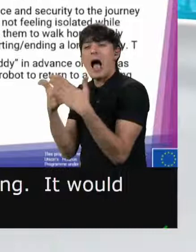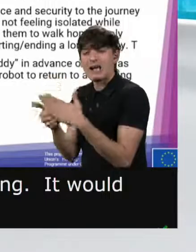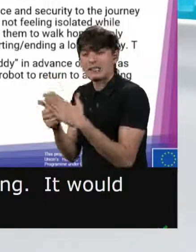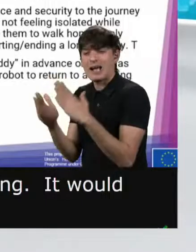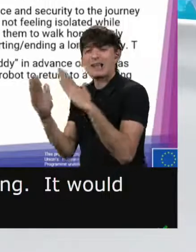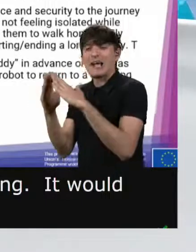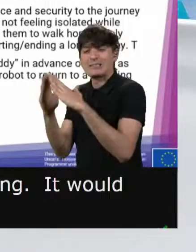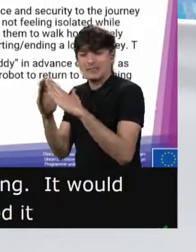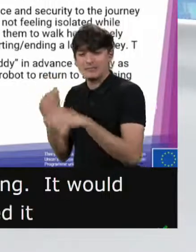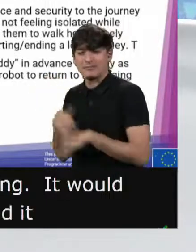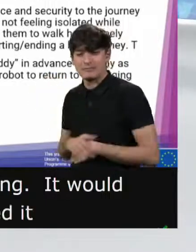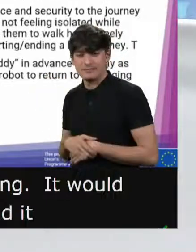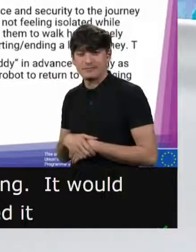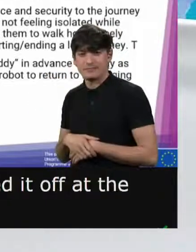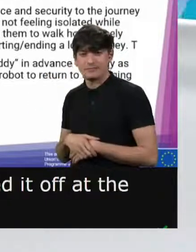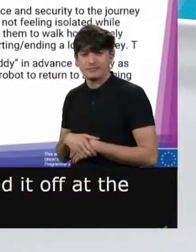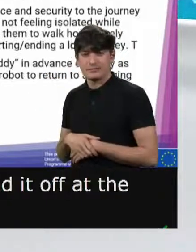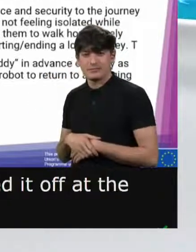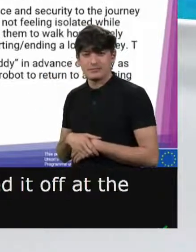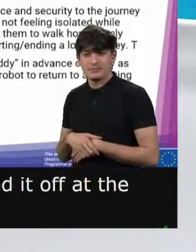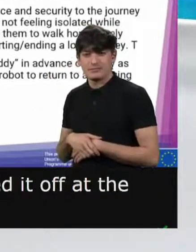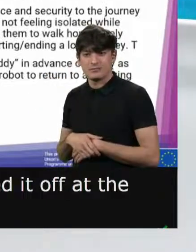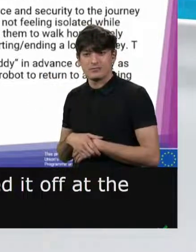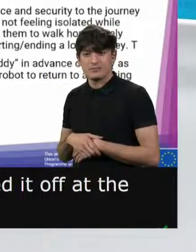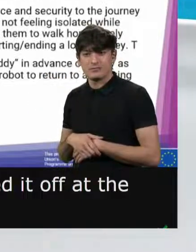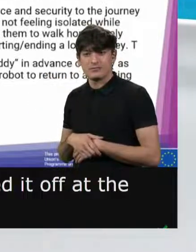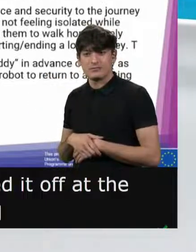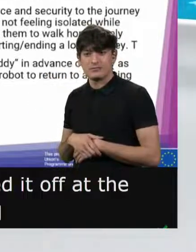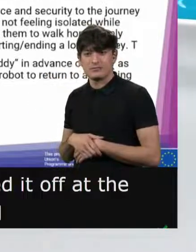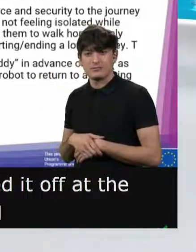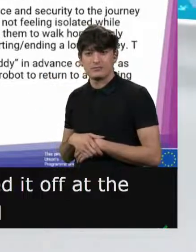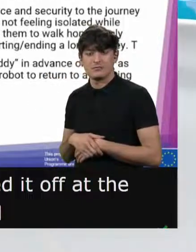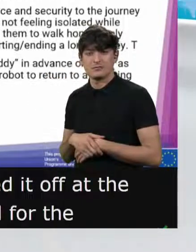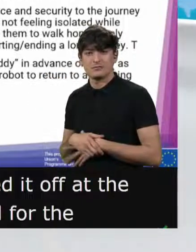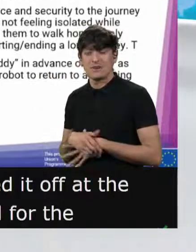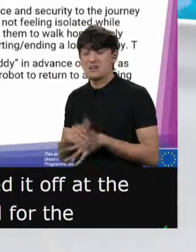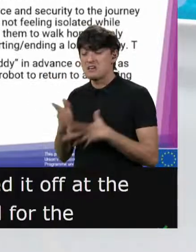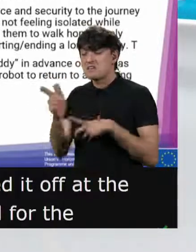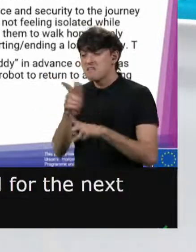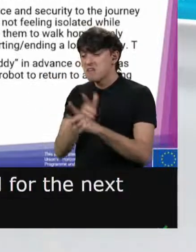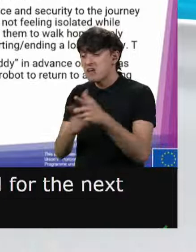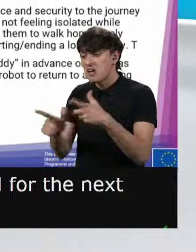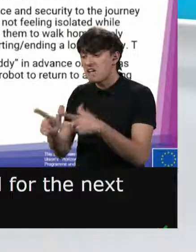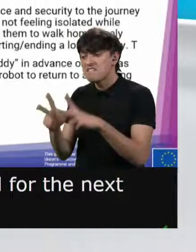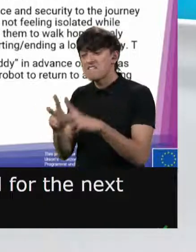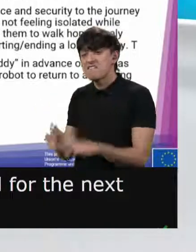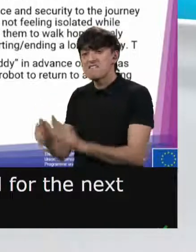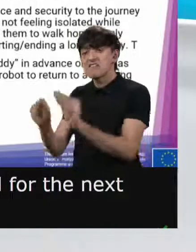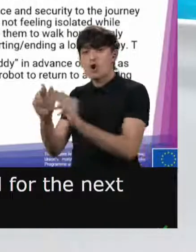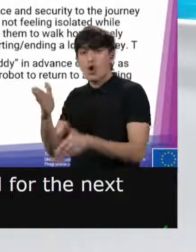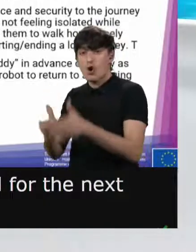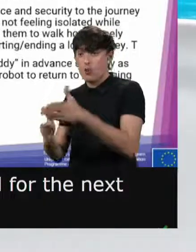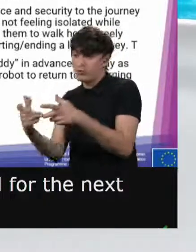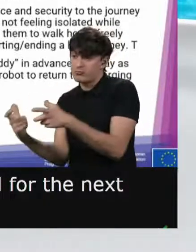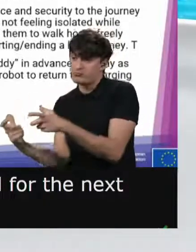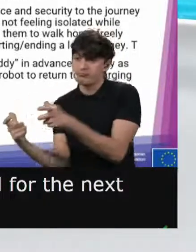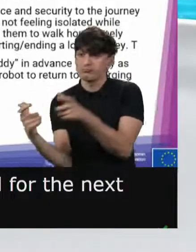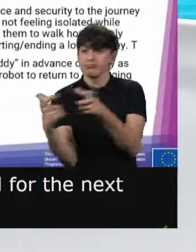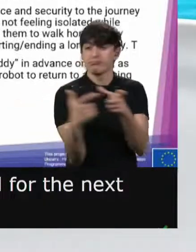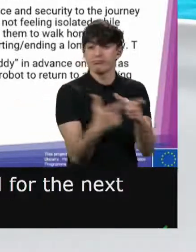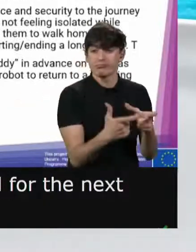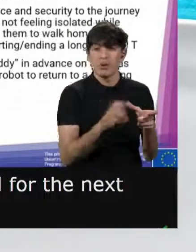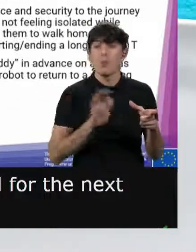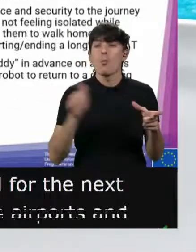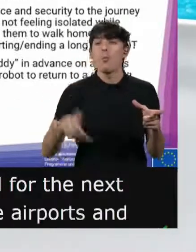journey and it returned to be charged for the next user. You could see how that could be used in large airports and other